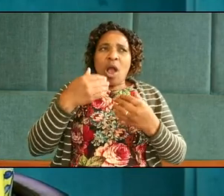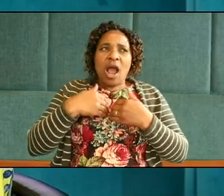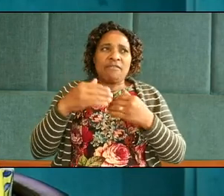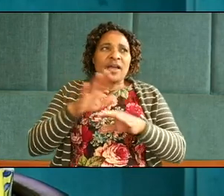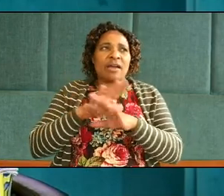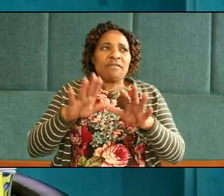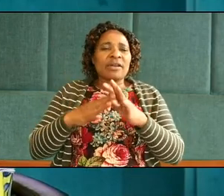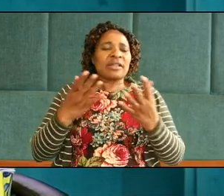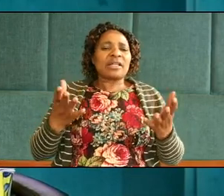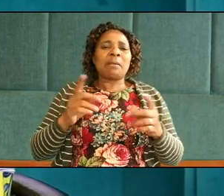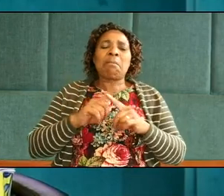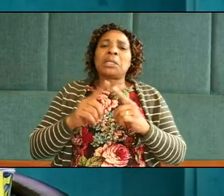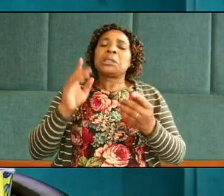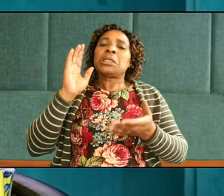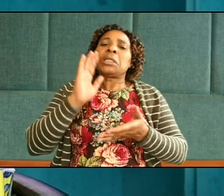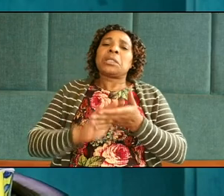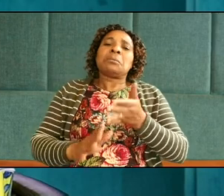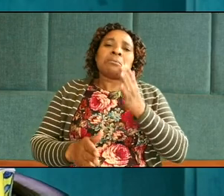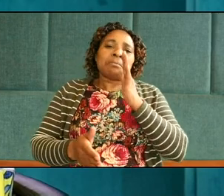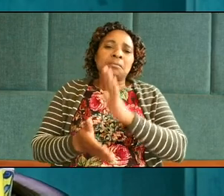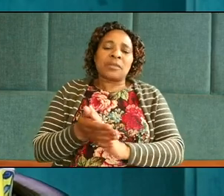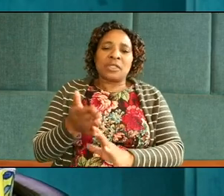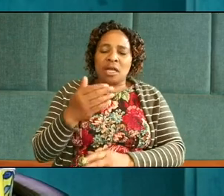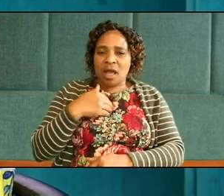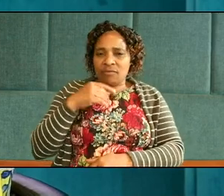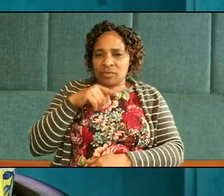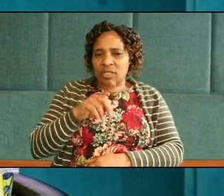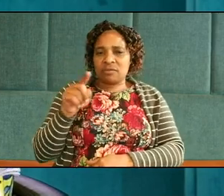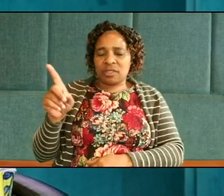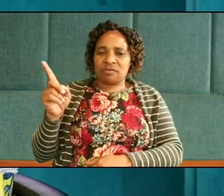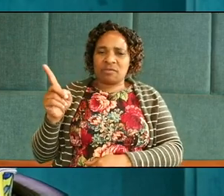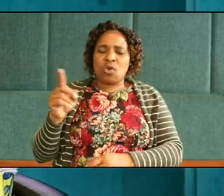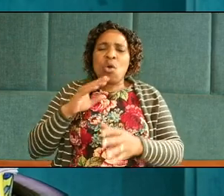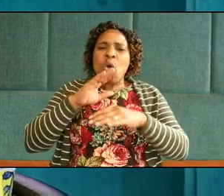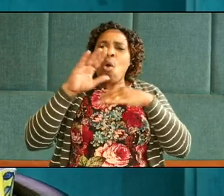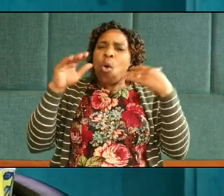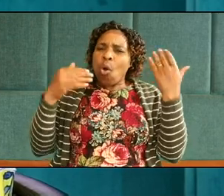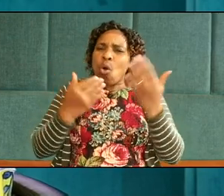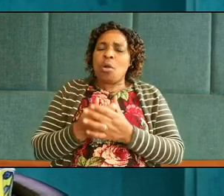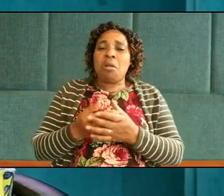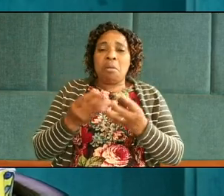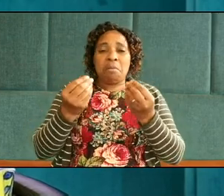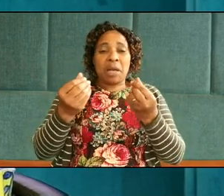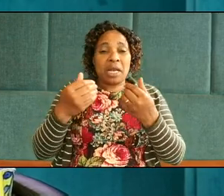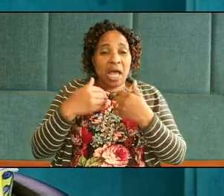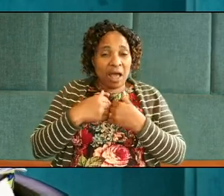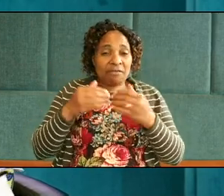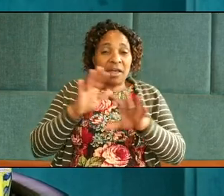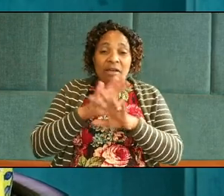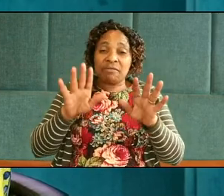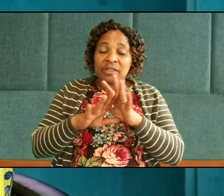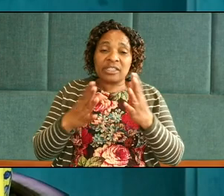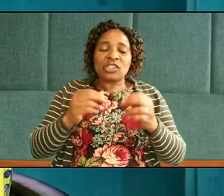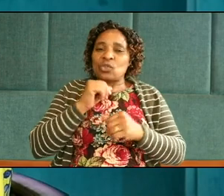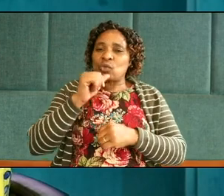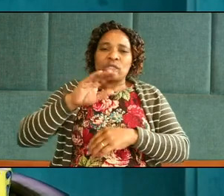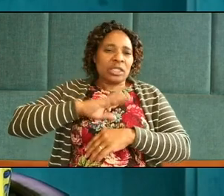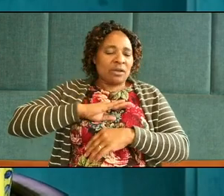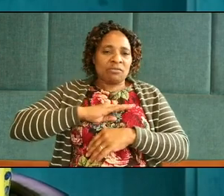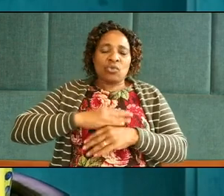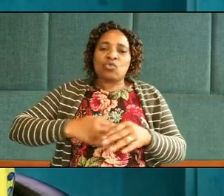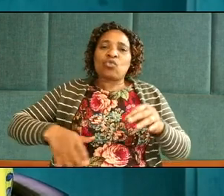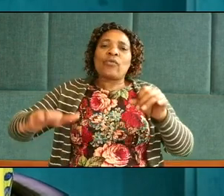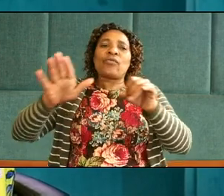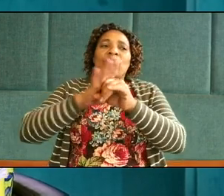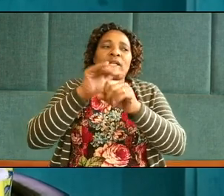world, but they have emptiness in themselves, and all the money they have and everything they own is not enough to fill